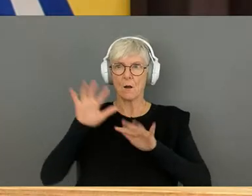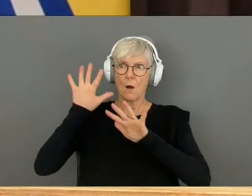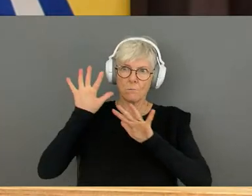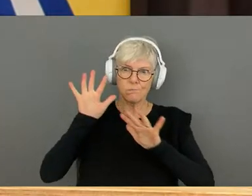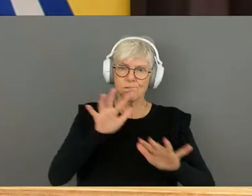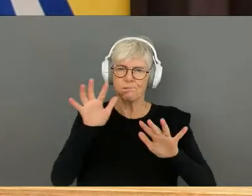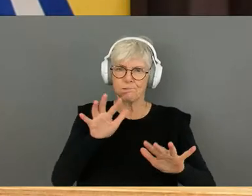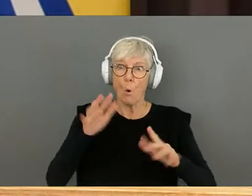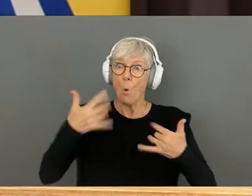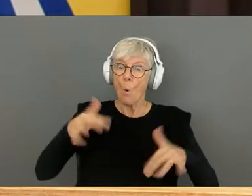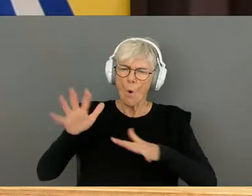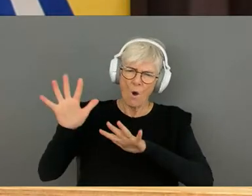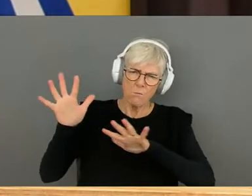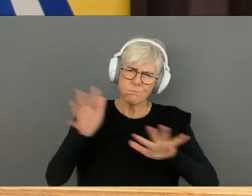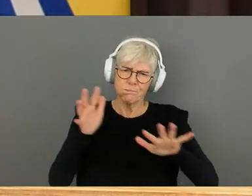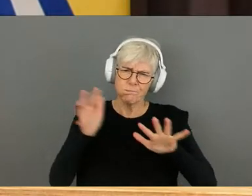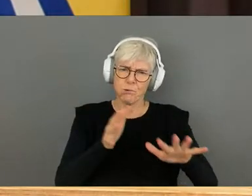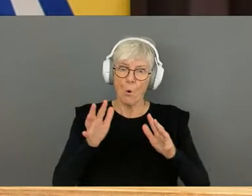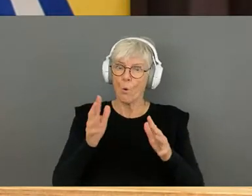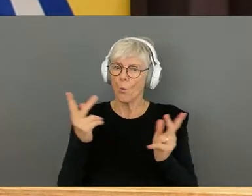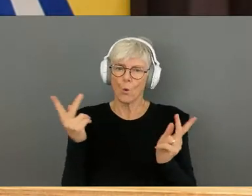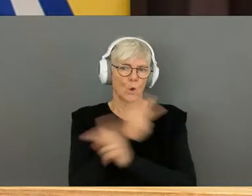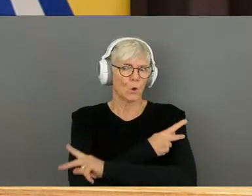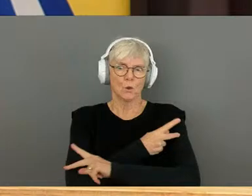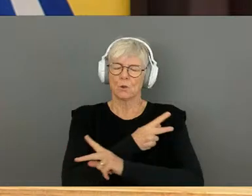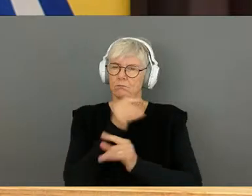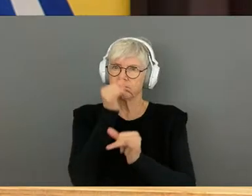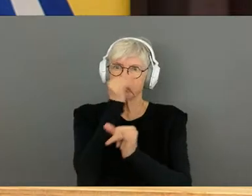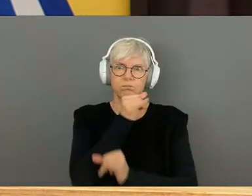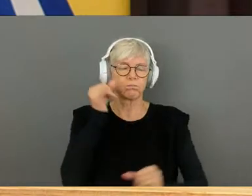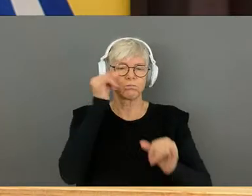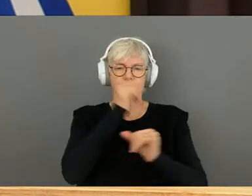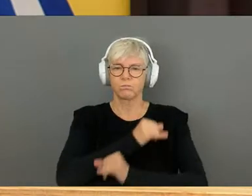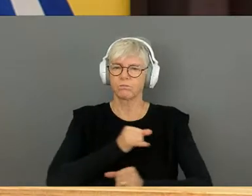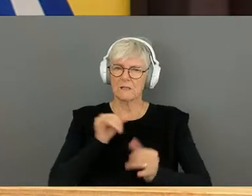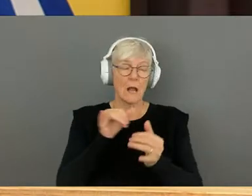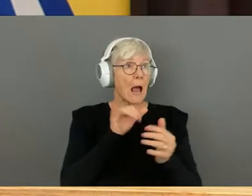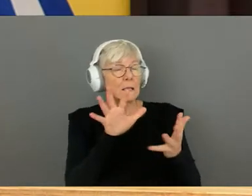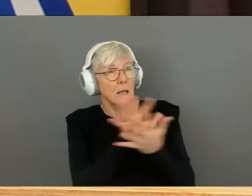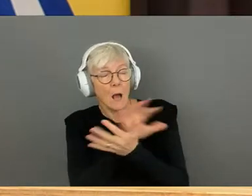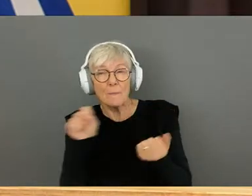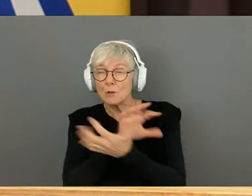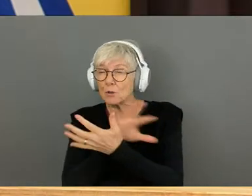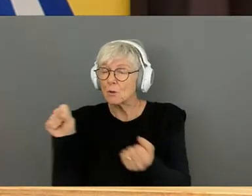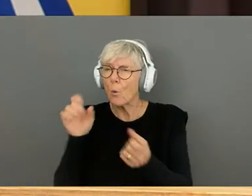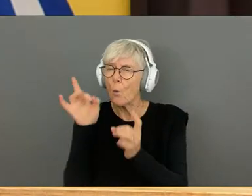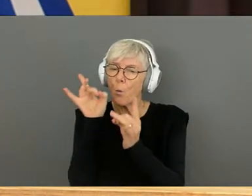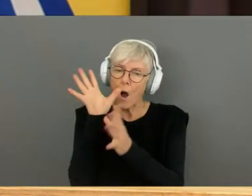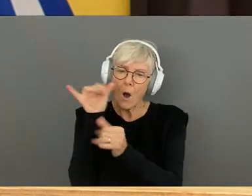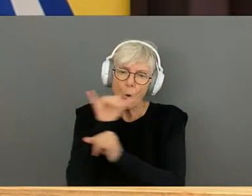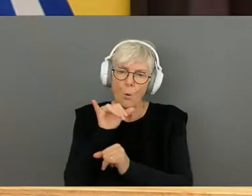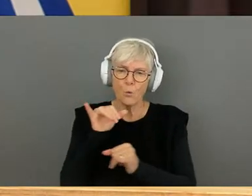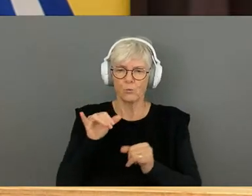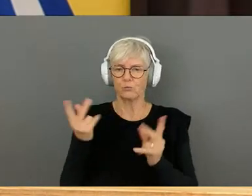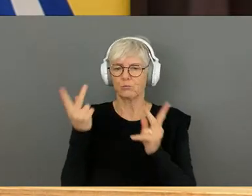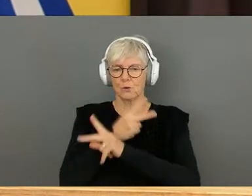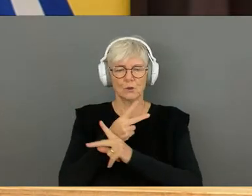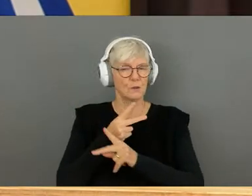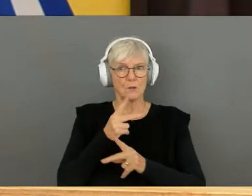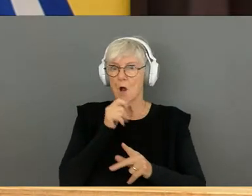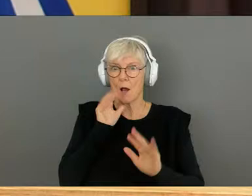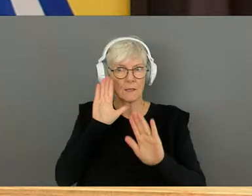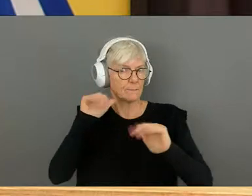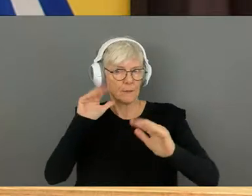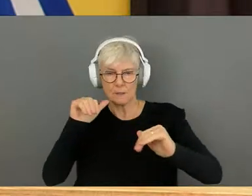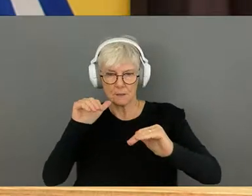seen, damage like we're not predicting based on what we saw last week. So those